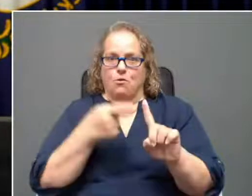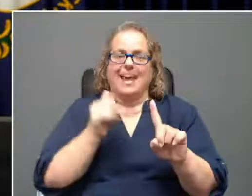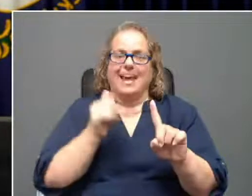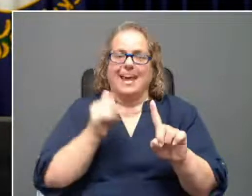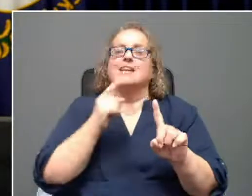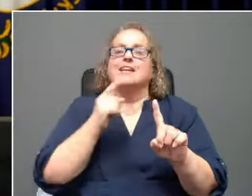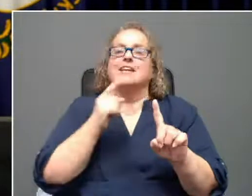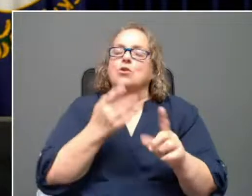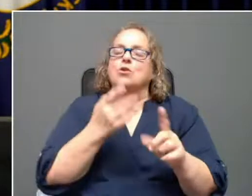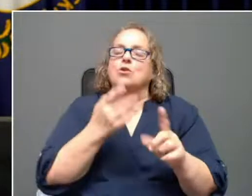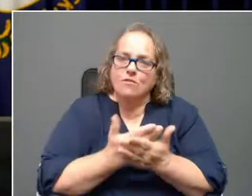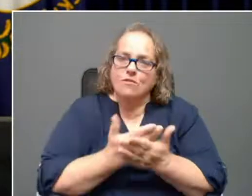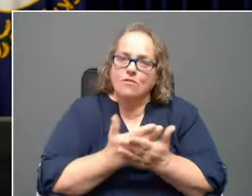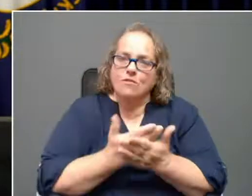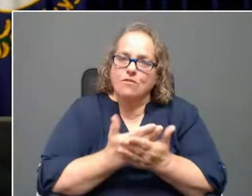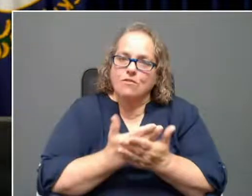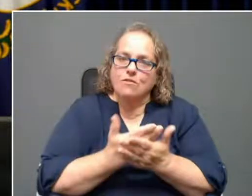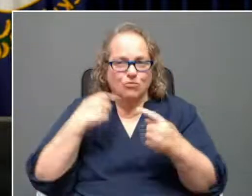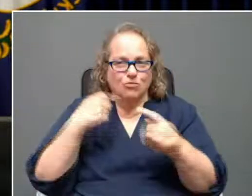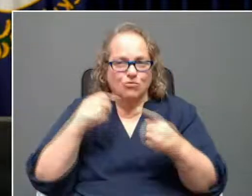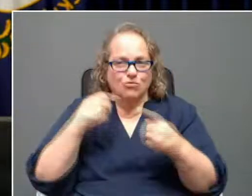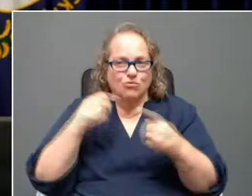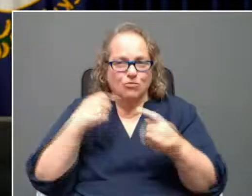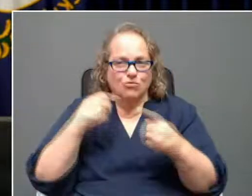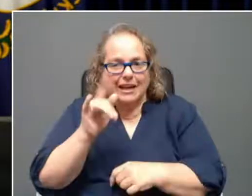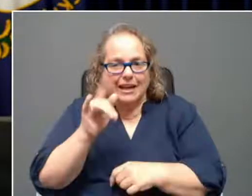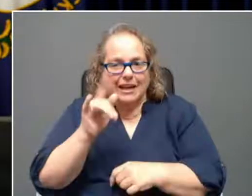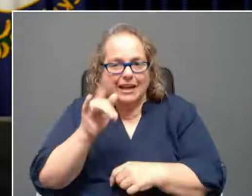commitment to making sure all our people are included in our.